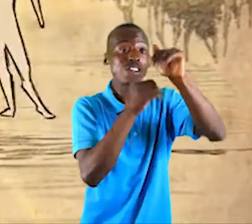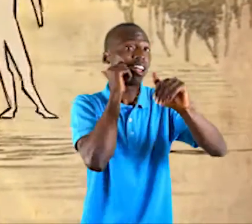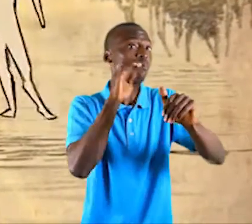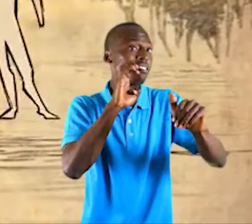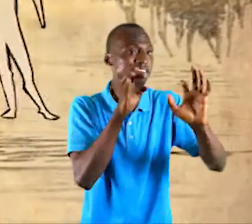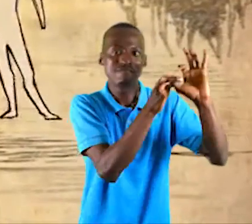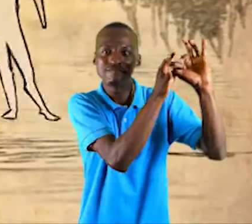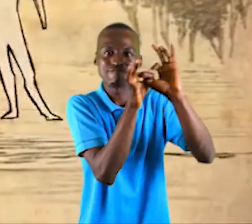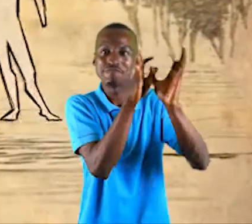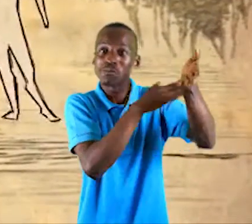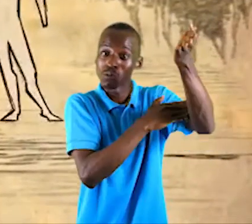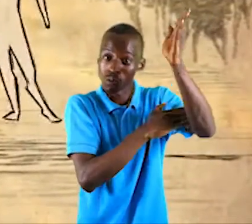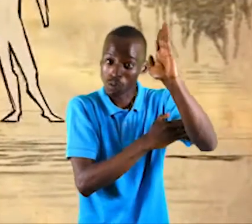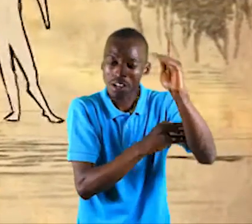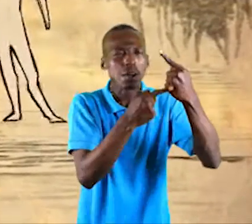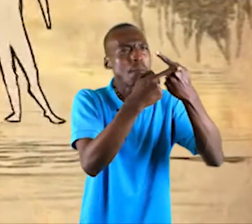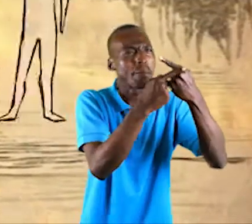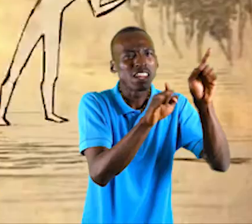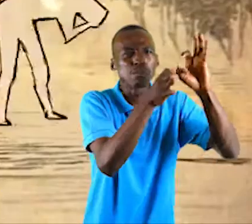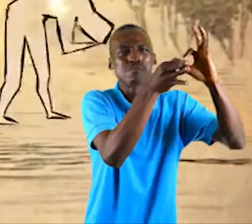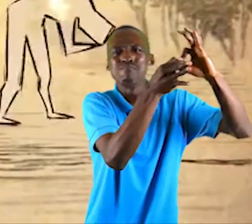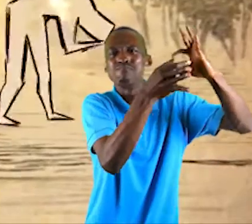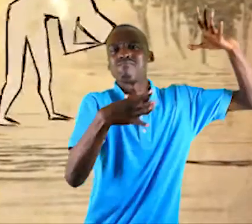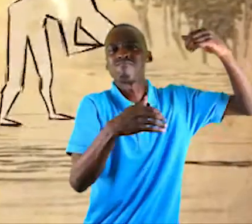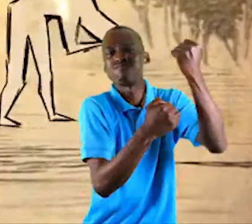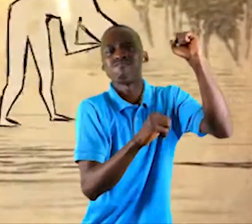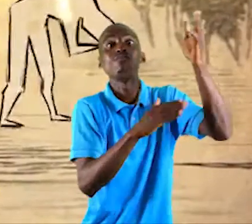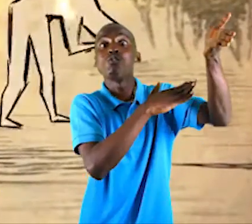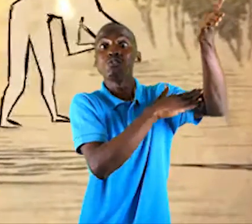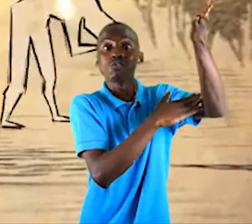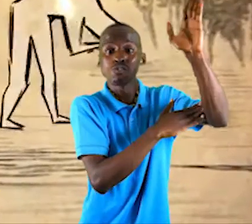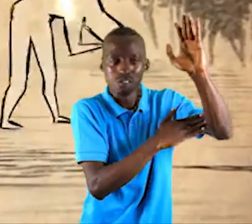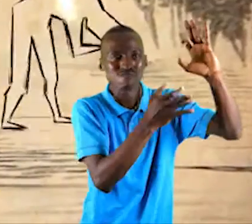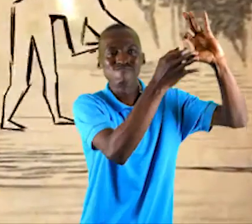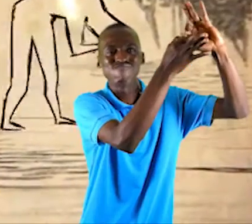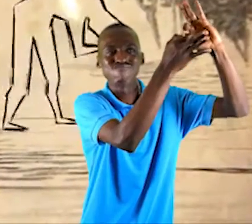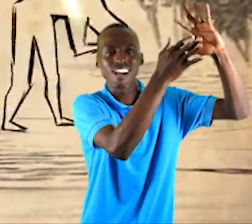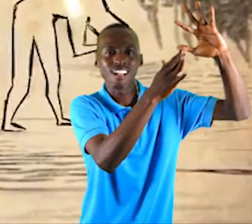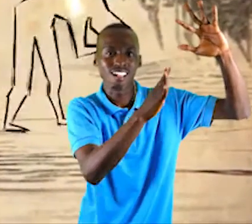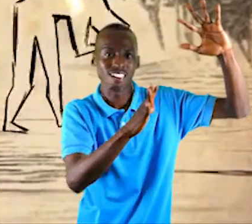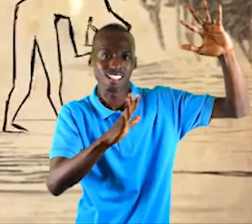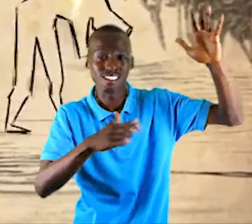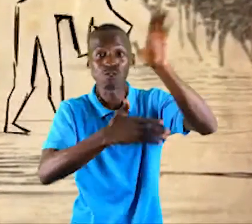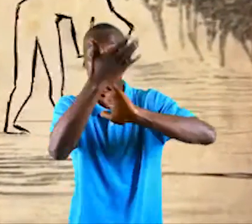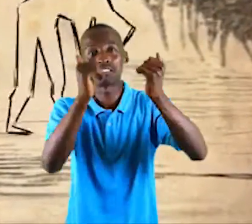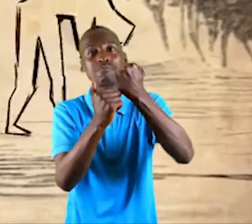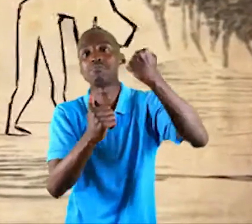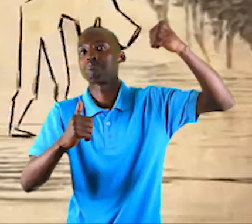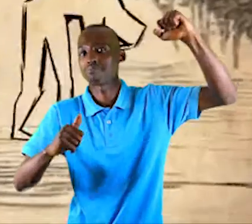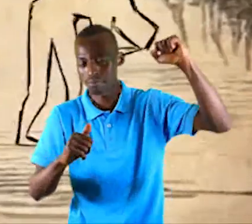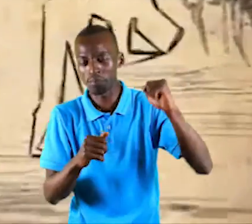this close relationship with him, and it was good. But humanity rebels, and the relationship is fractured, and access to God's presence